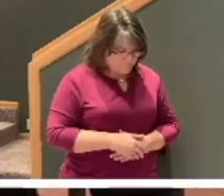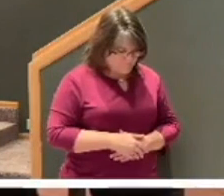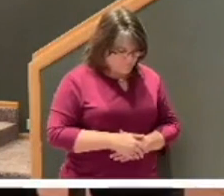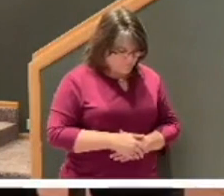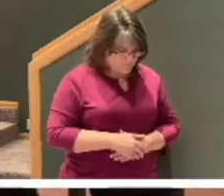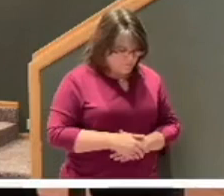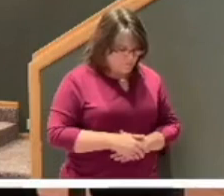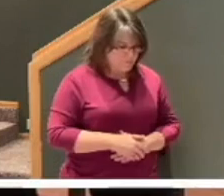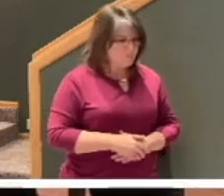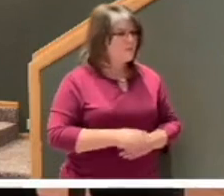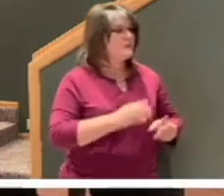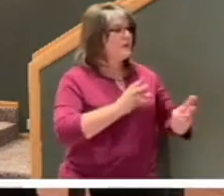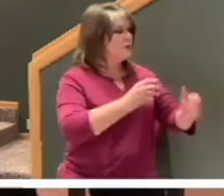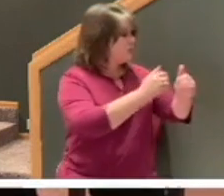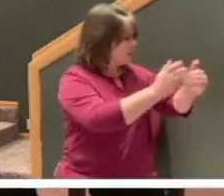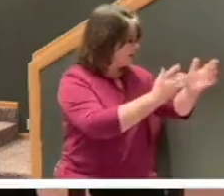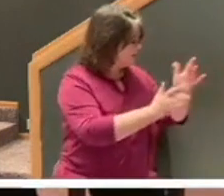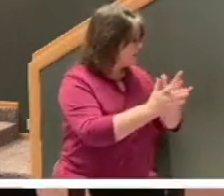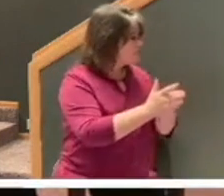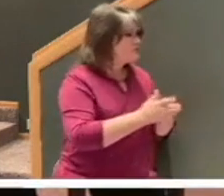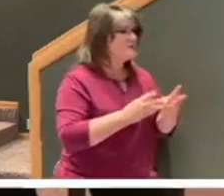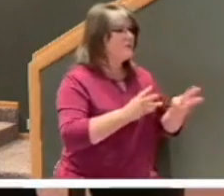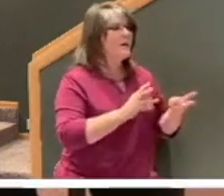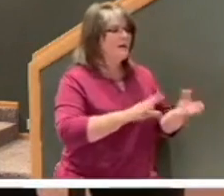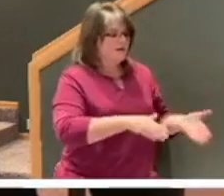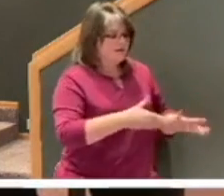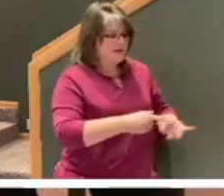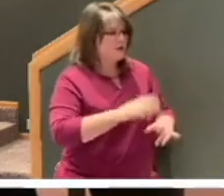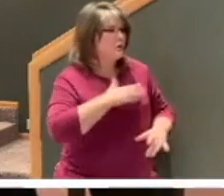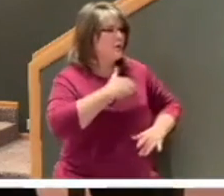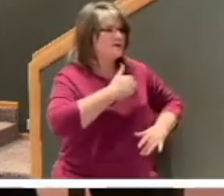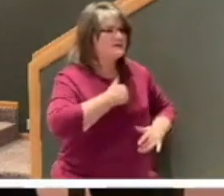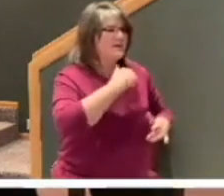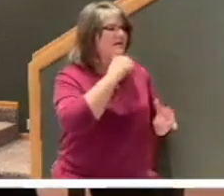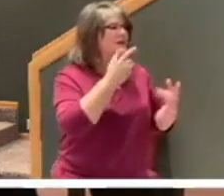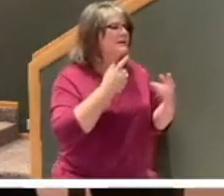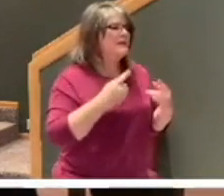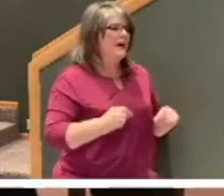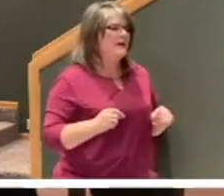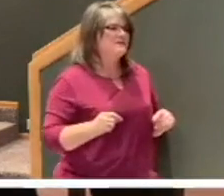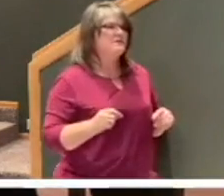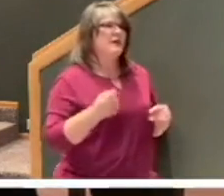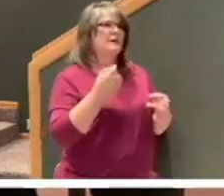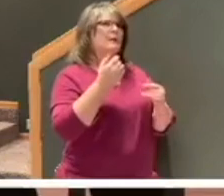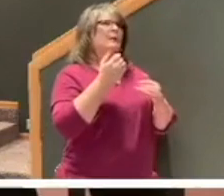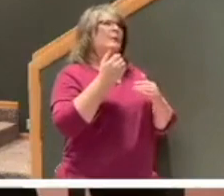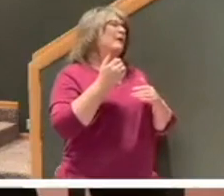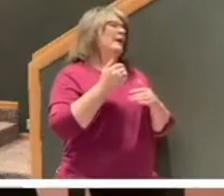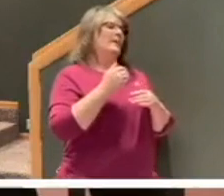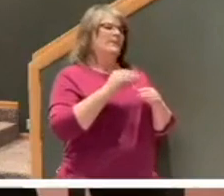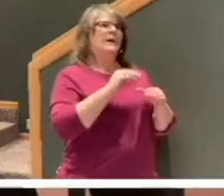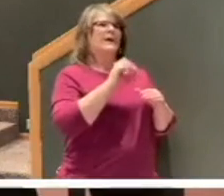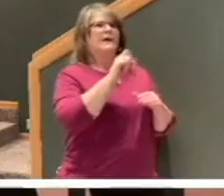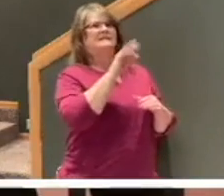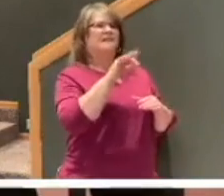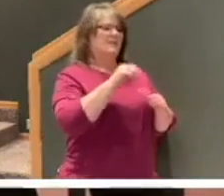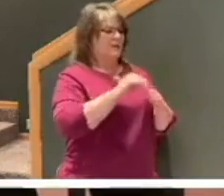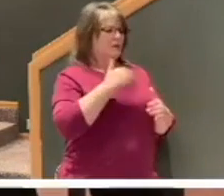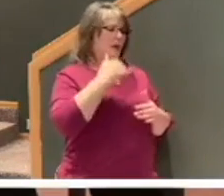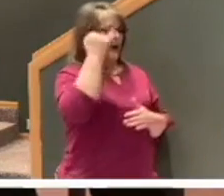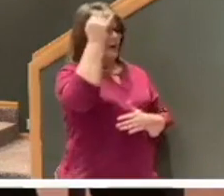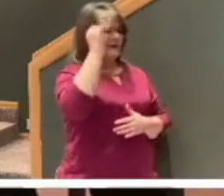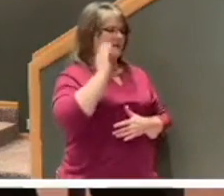The way to follow Jesus is a way of dying to ourselves, not trying to stuff him into our little labels, our little